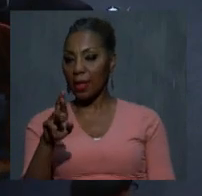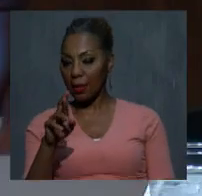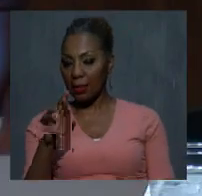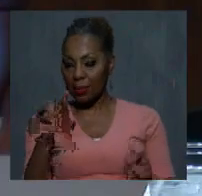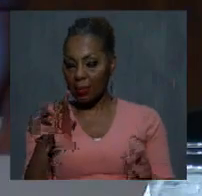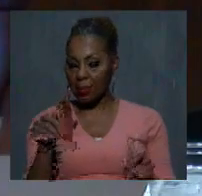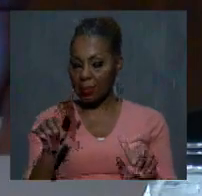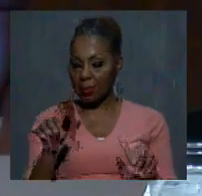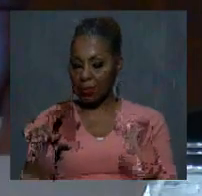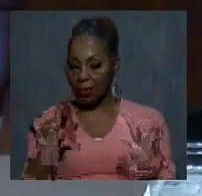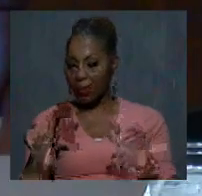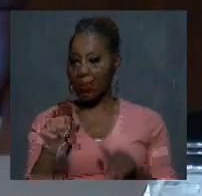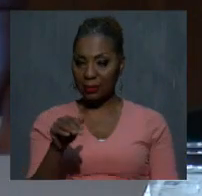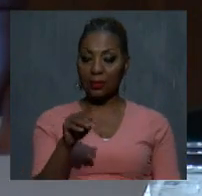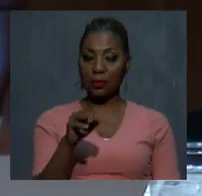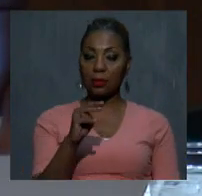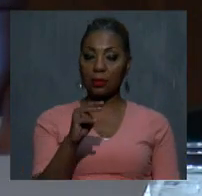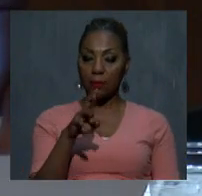Mayor, Mayor, you